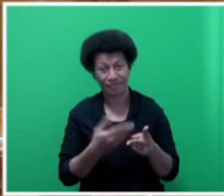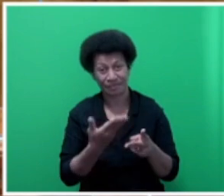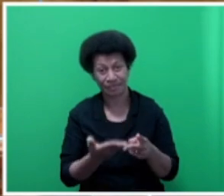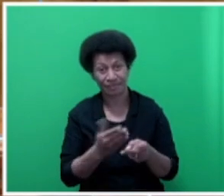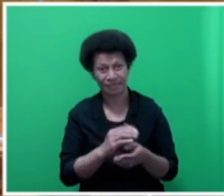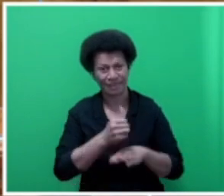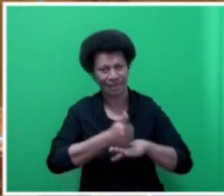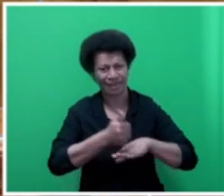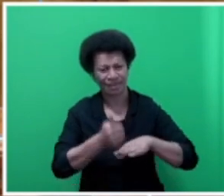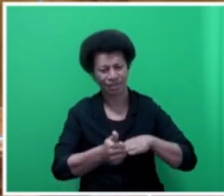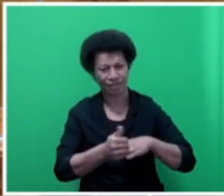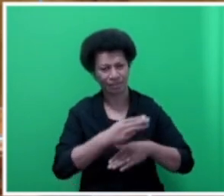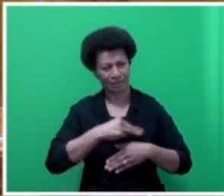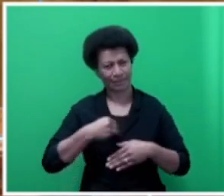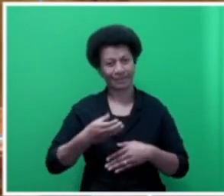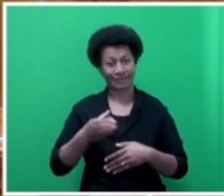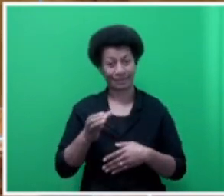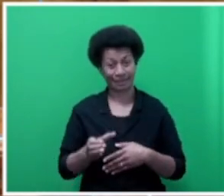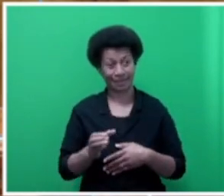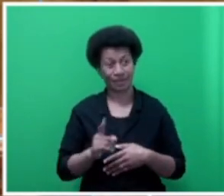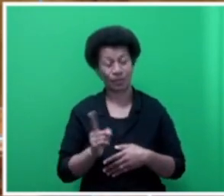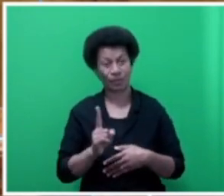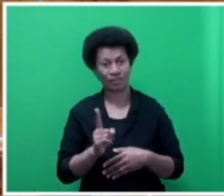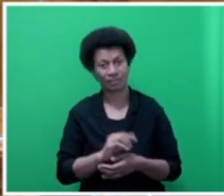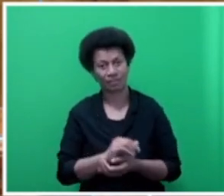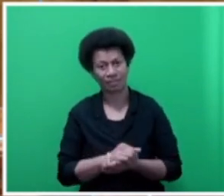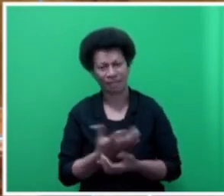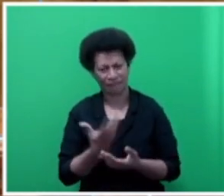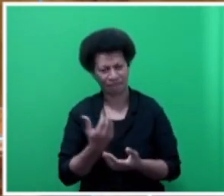fellow government ministers, have the luxury of overseas treatment.